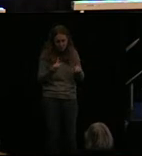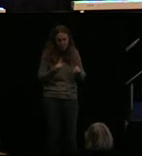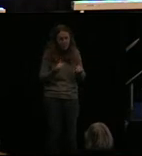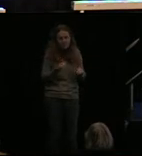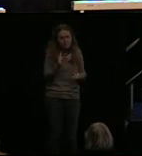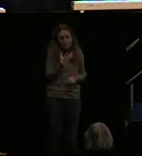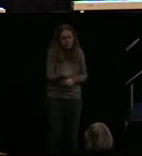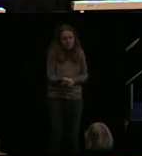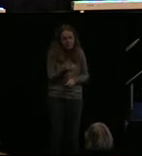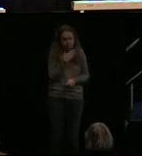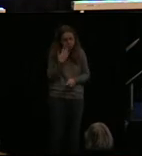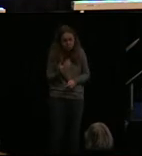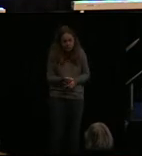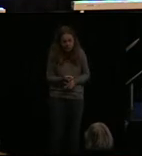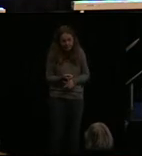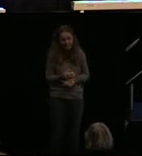got,